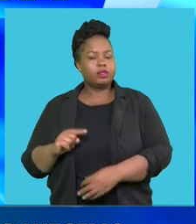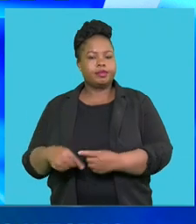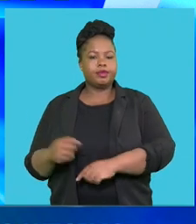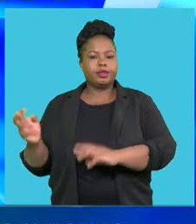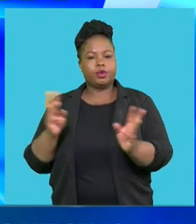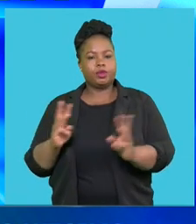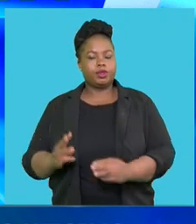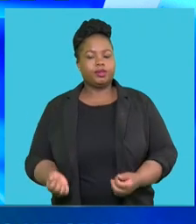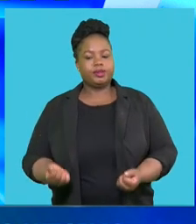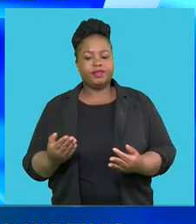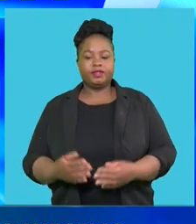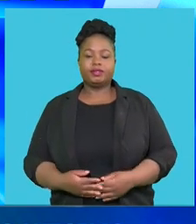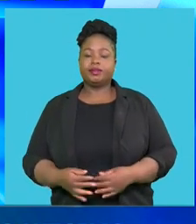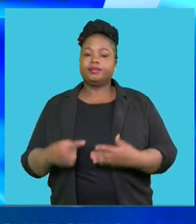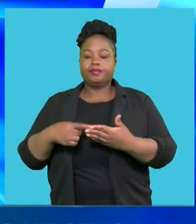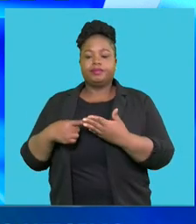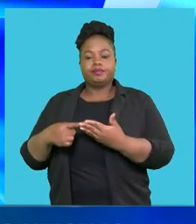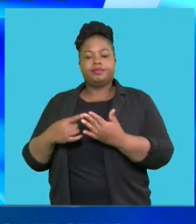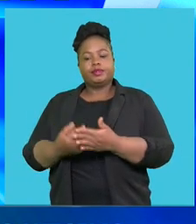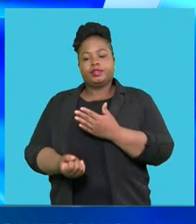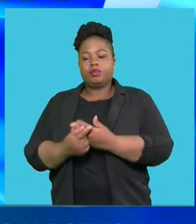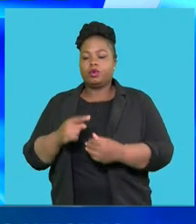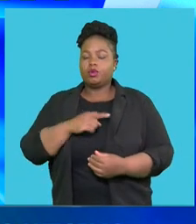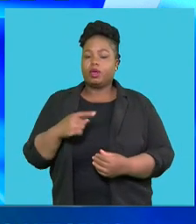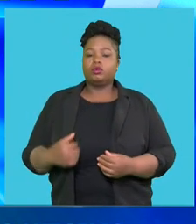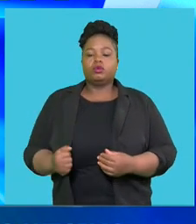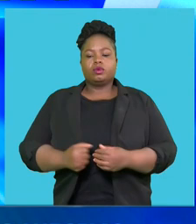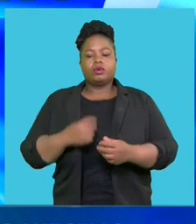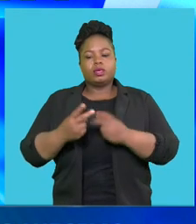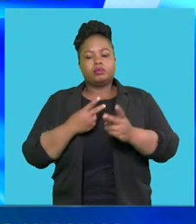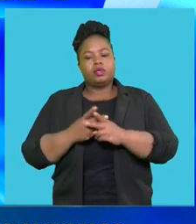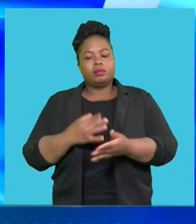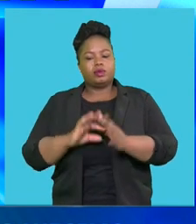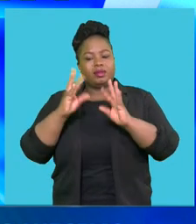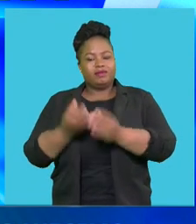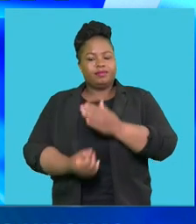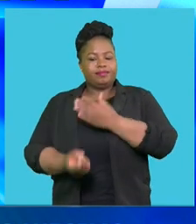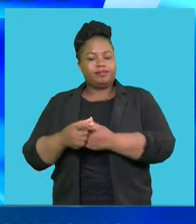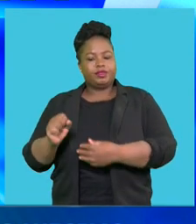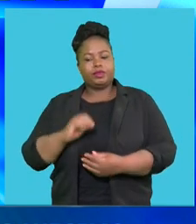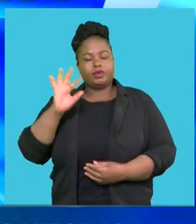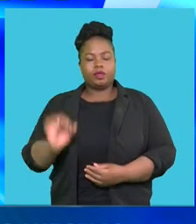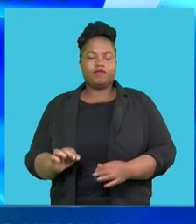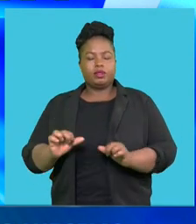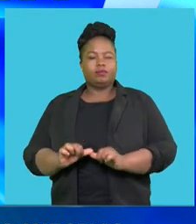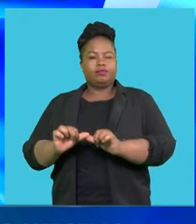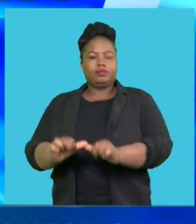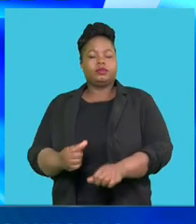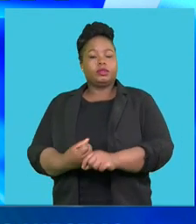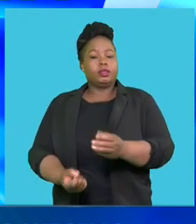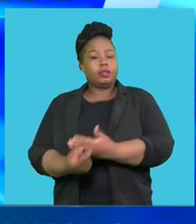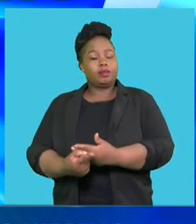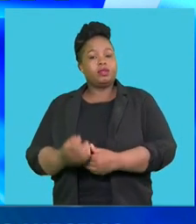sezulu Lengon kogibi isele leo kakri isange ngubege la pambile sizwe ni Izin tsele luga nyene inzele inga tatuiskatine